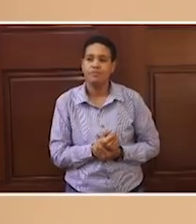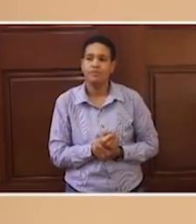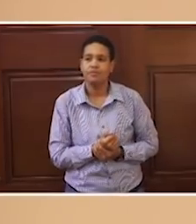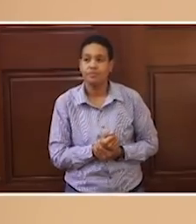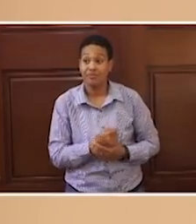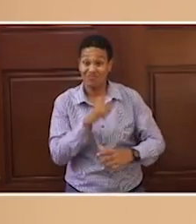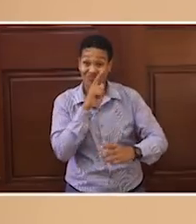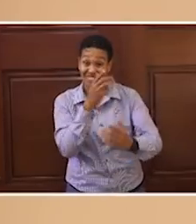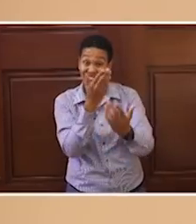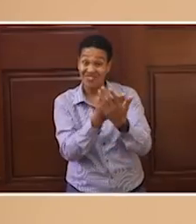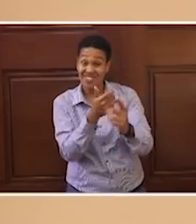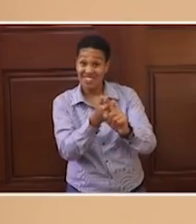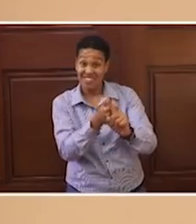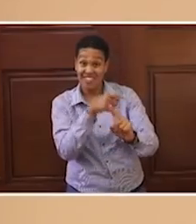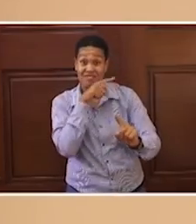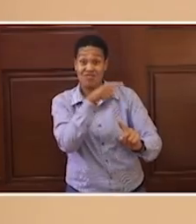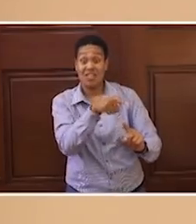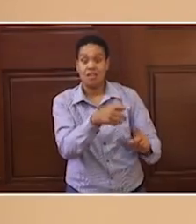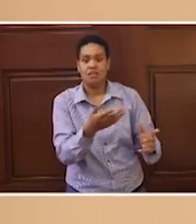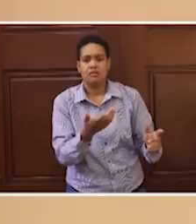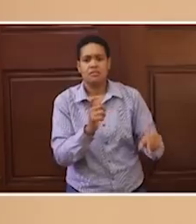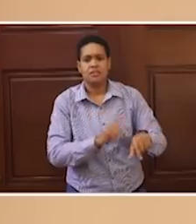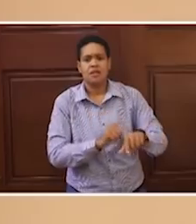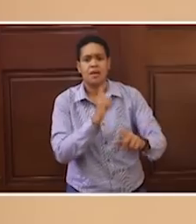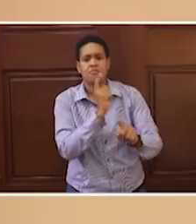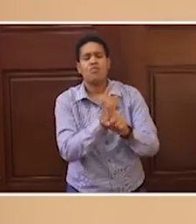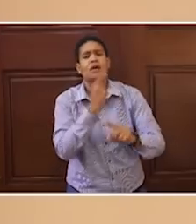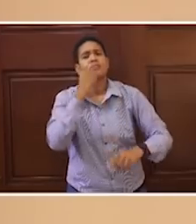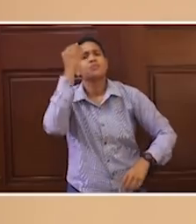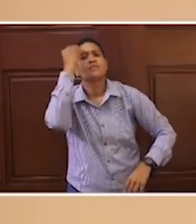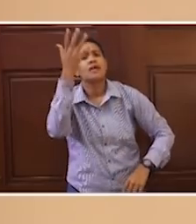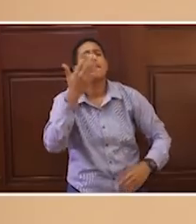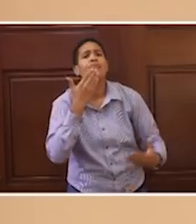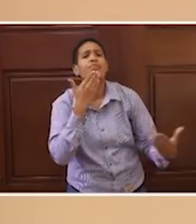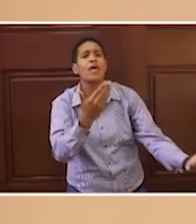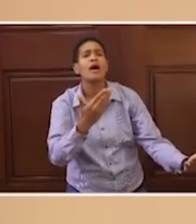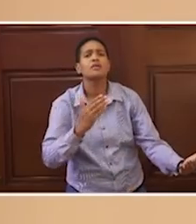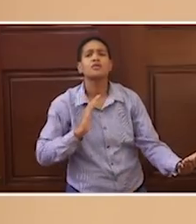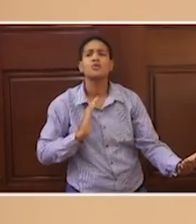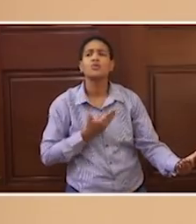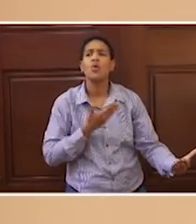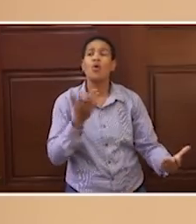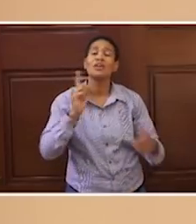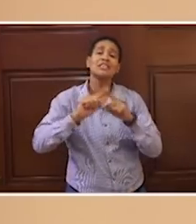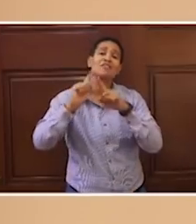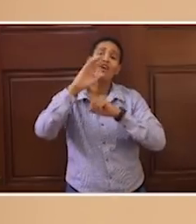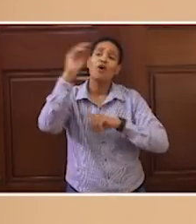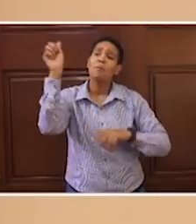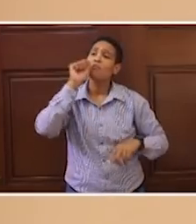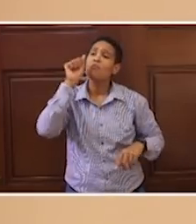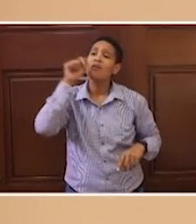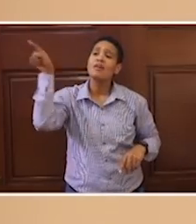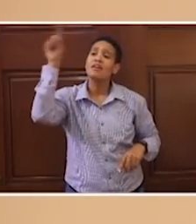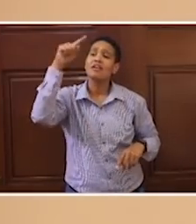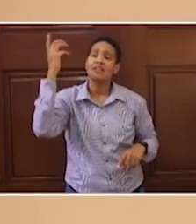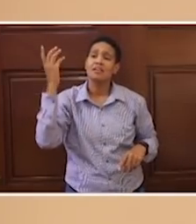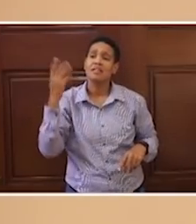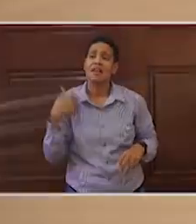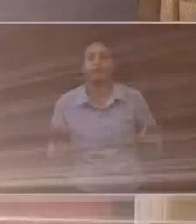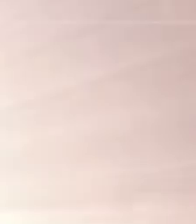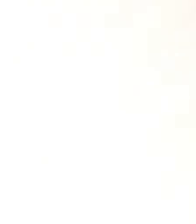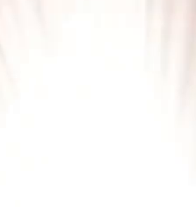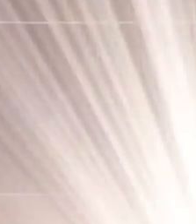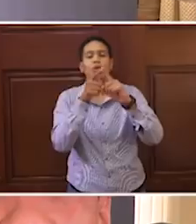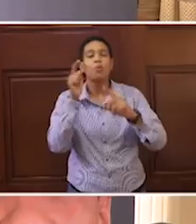fact, this is a convenient time for us to say thanks to our corporate partners. I'll refer to them as corporate partners for